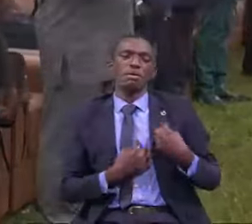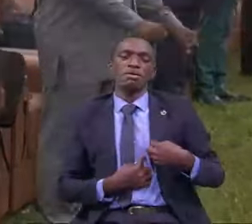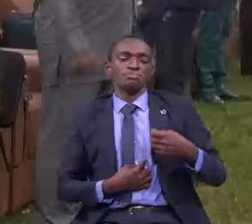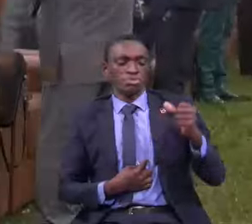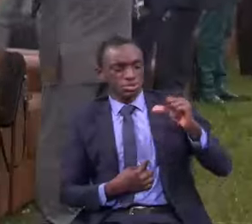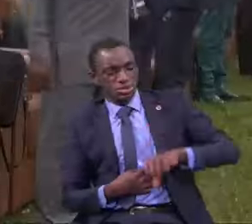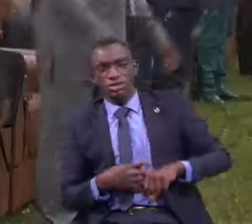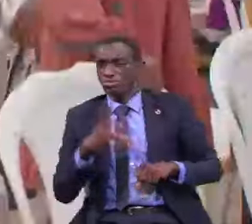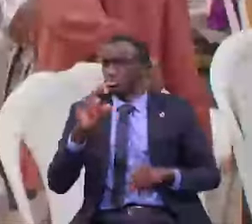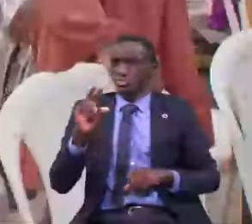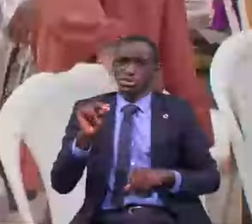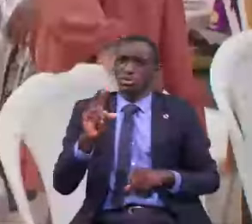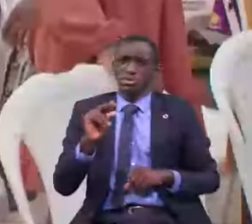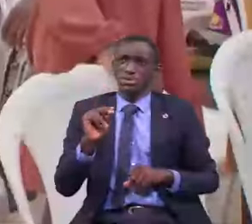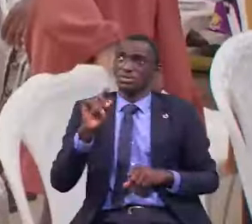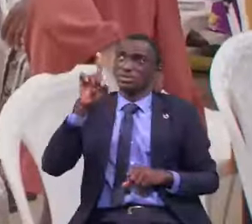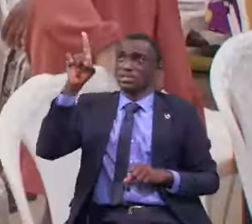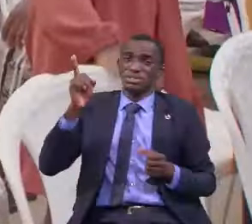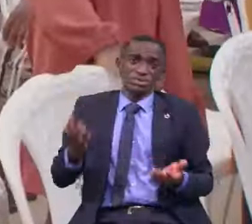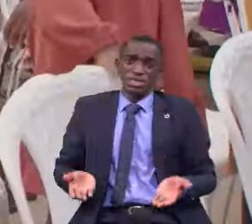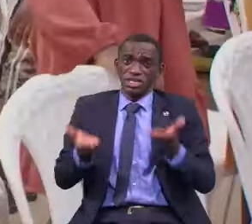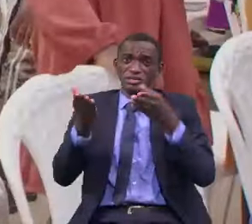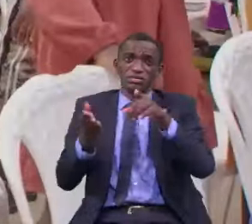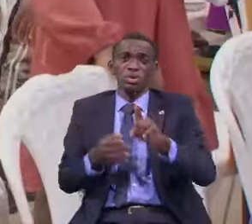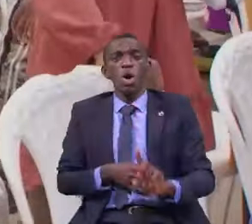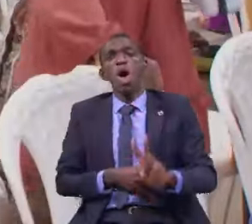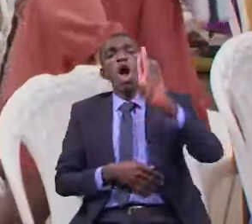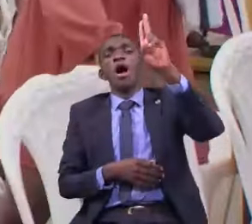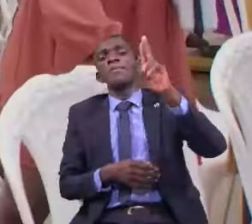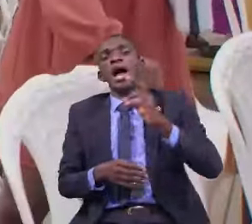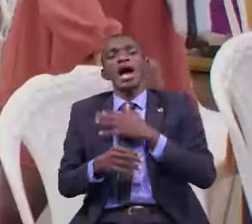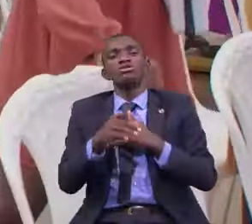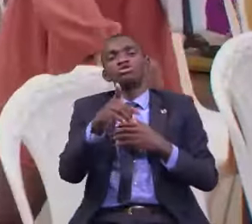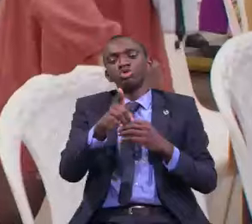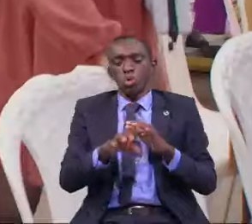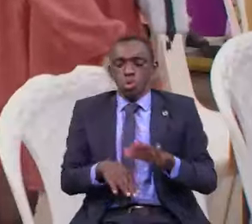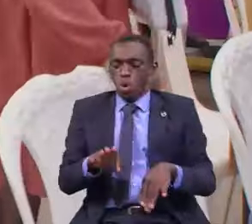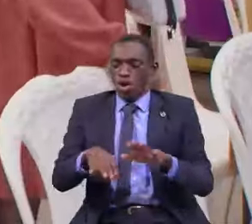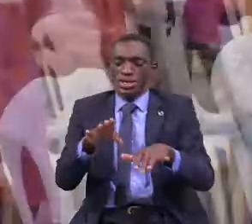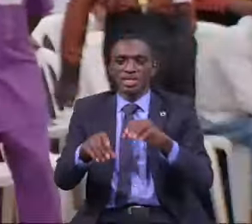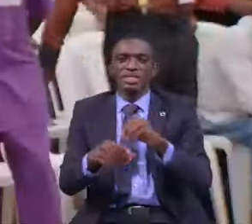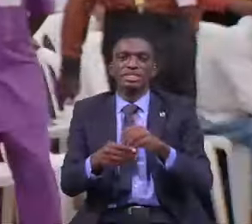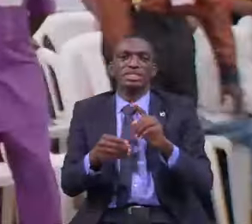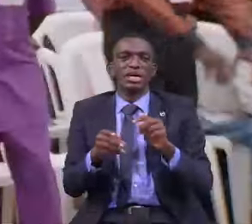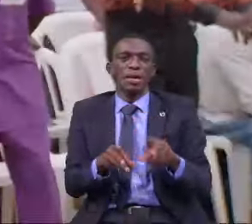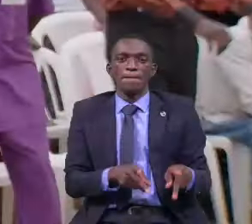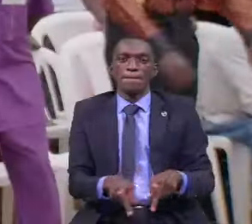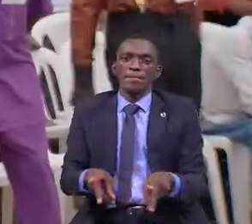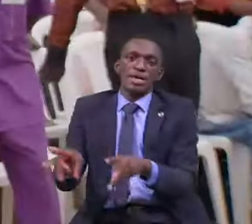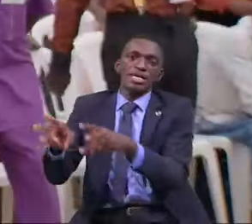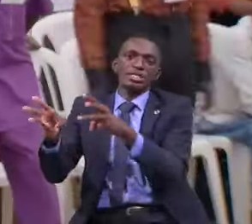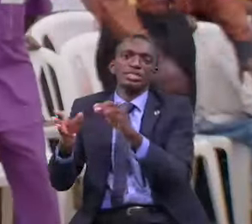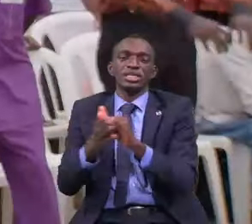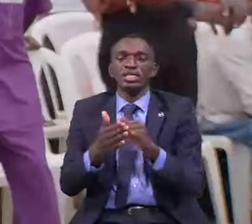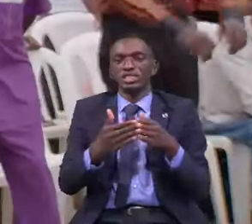up. And now he's going to make you to walk in the path that leads from grace to glory.